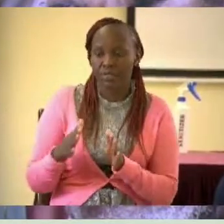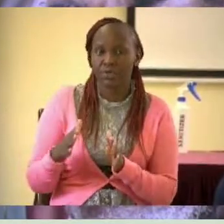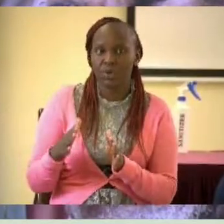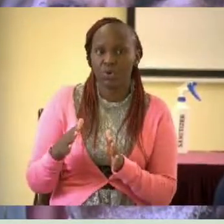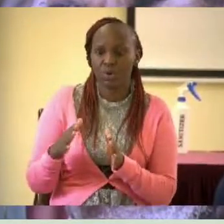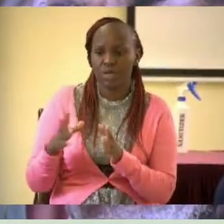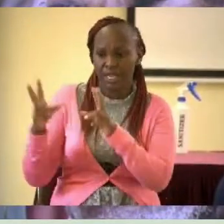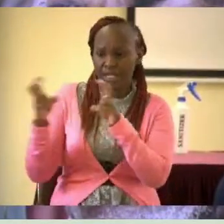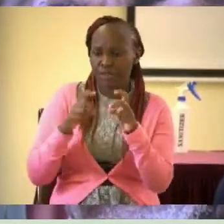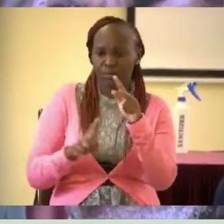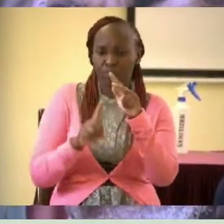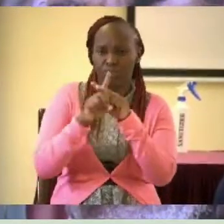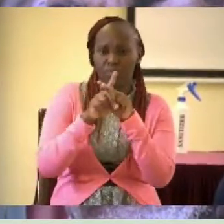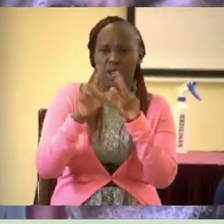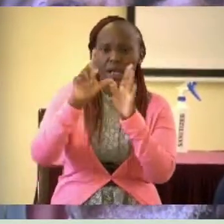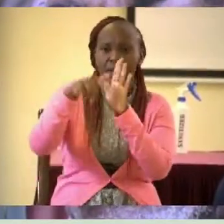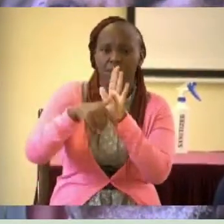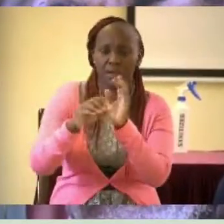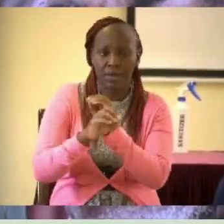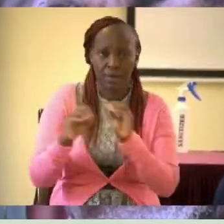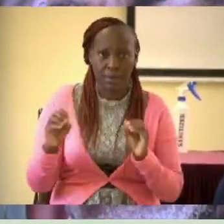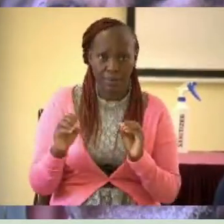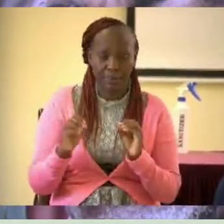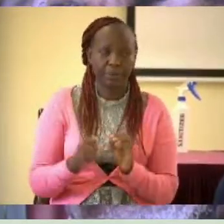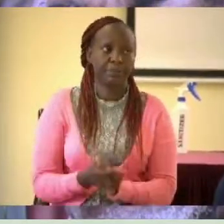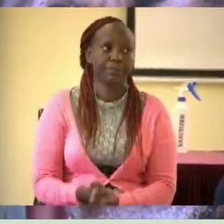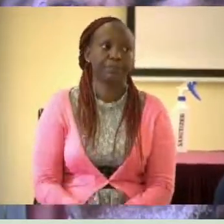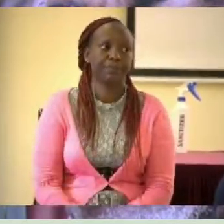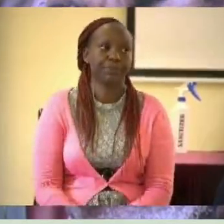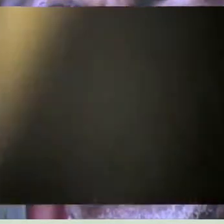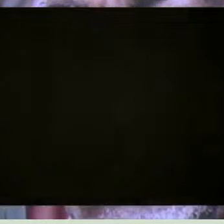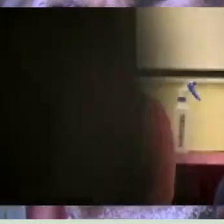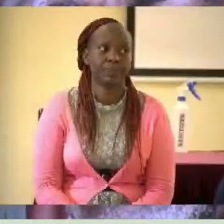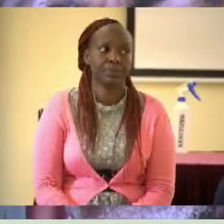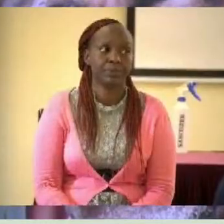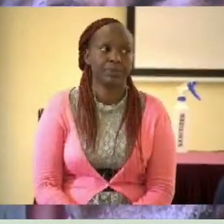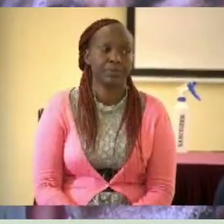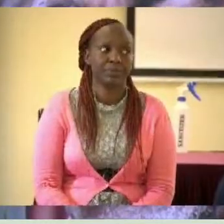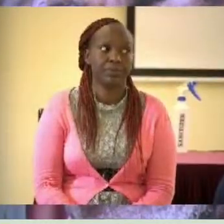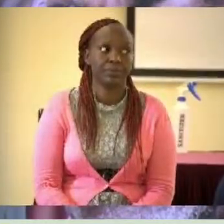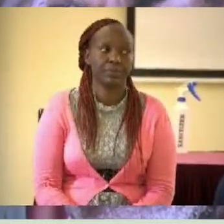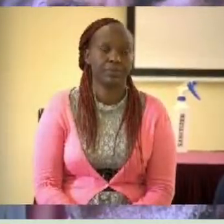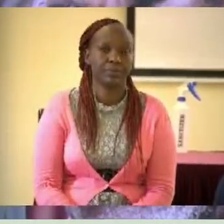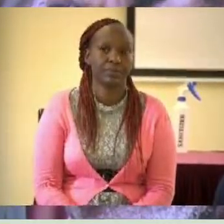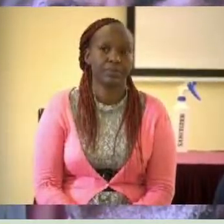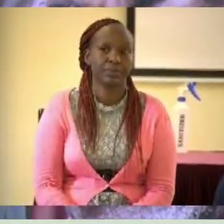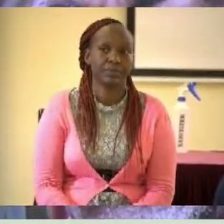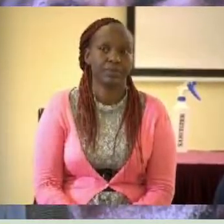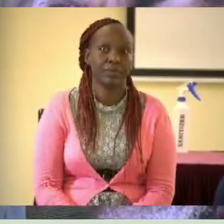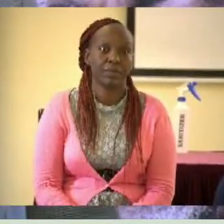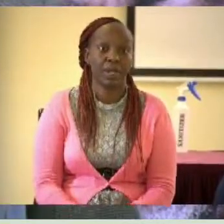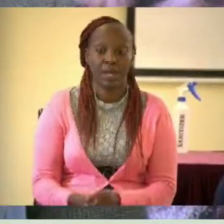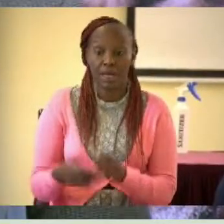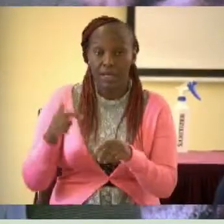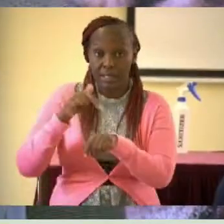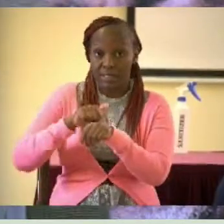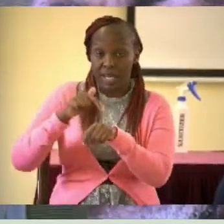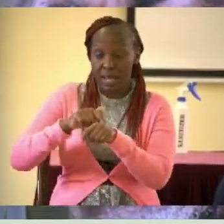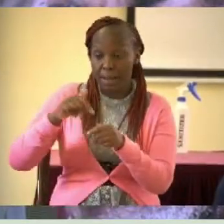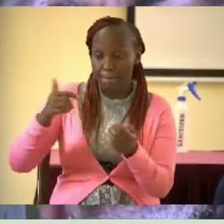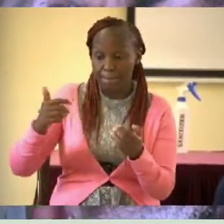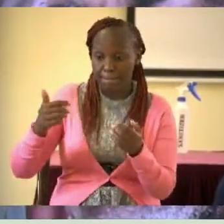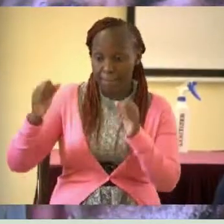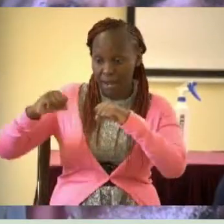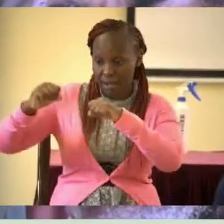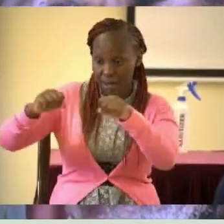bring an issue. No? So in the mediation, and